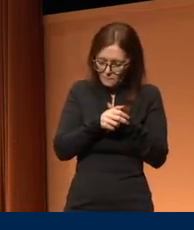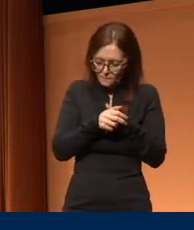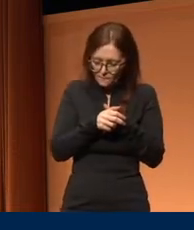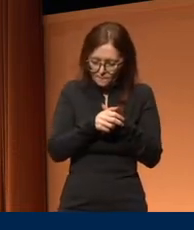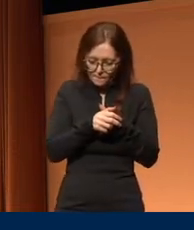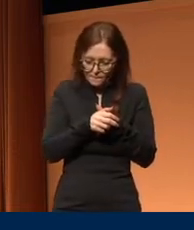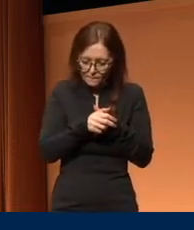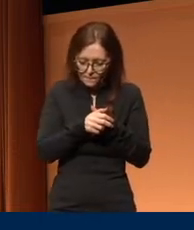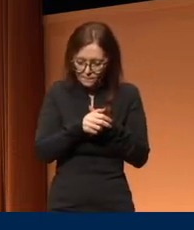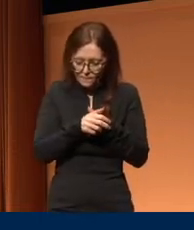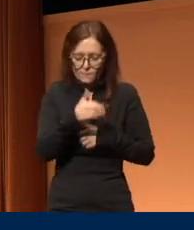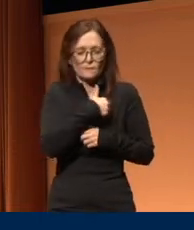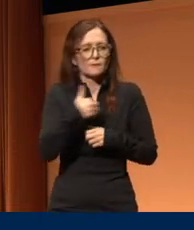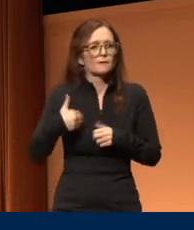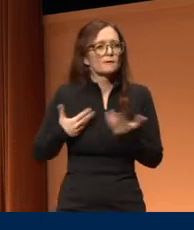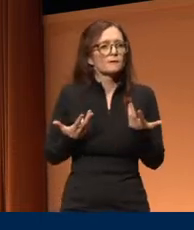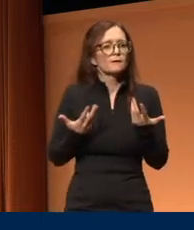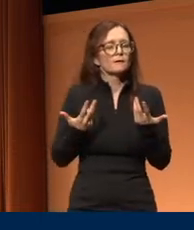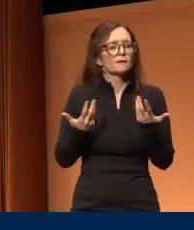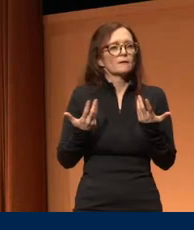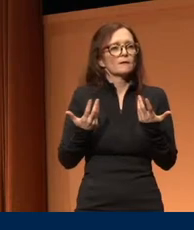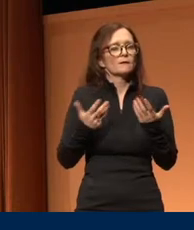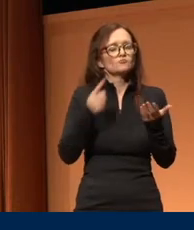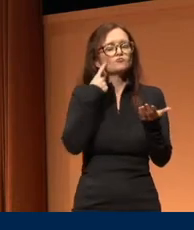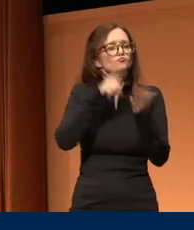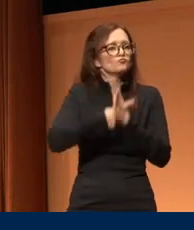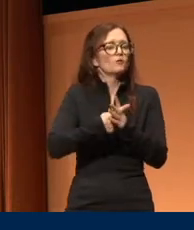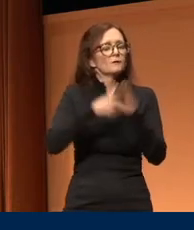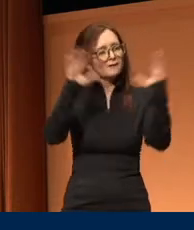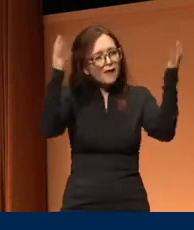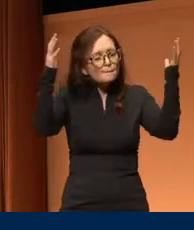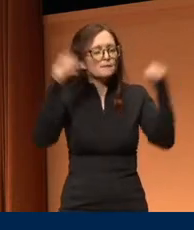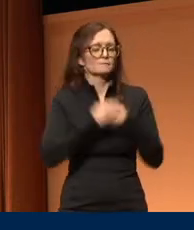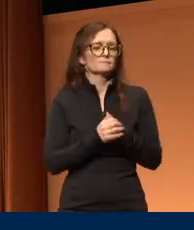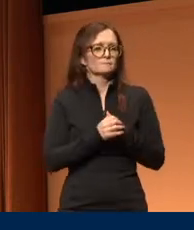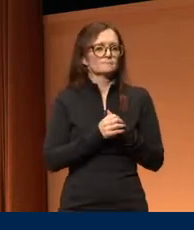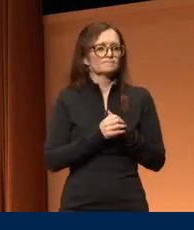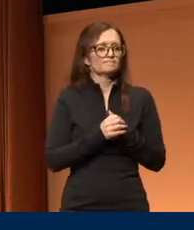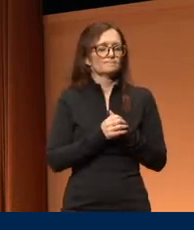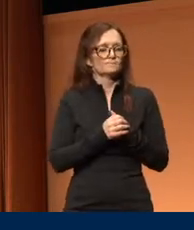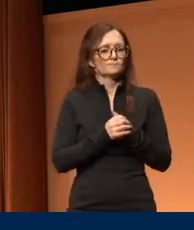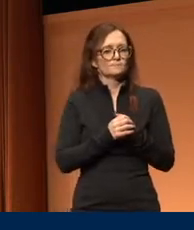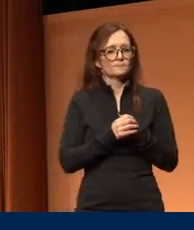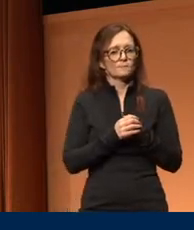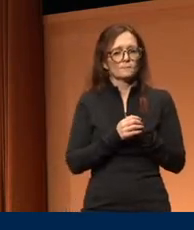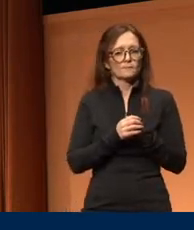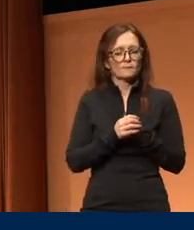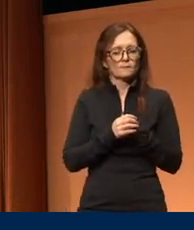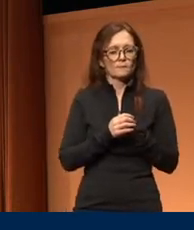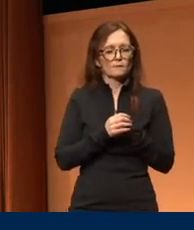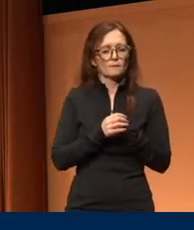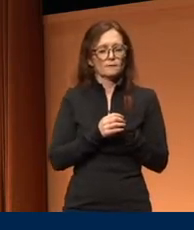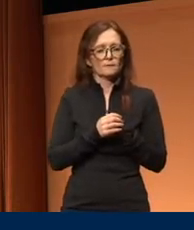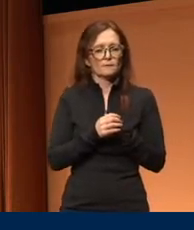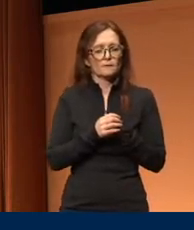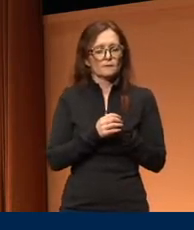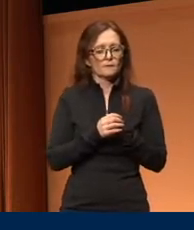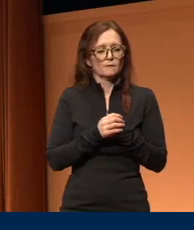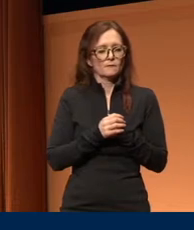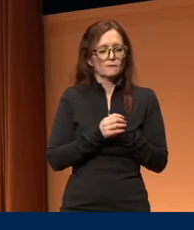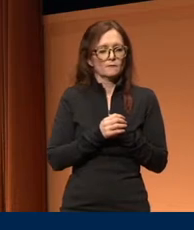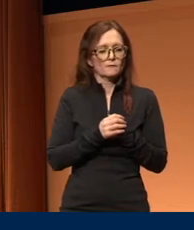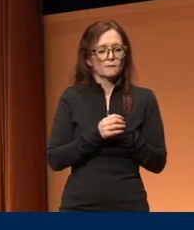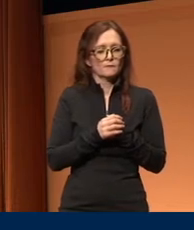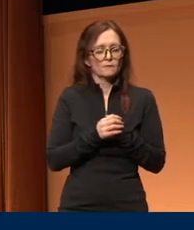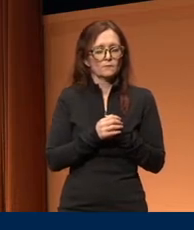out, members rose to their feet, clapping. End of quote. So Finn went from wanting to